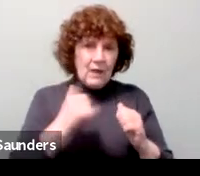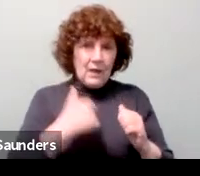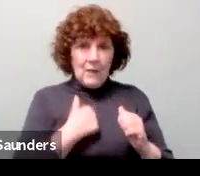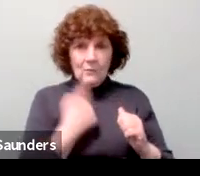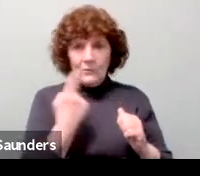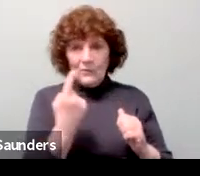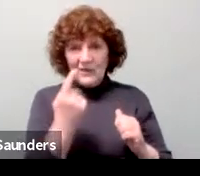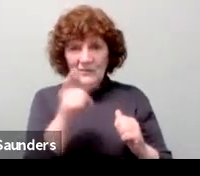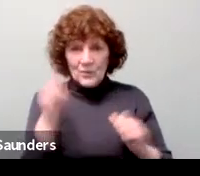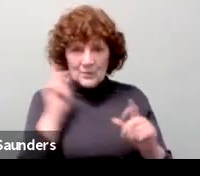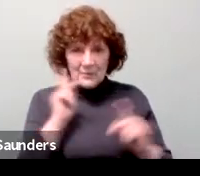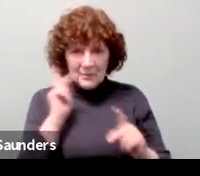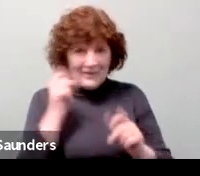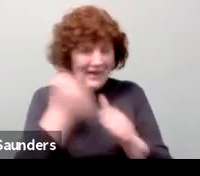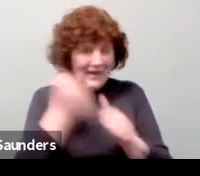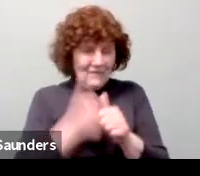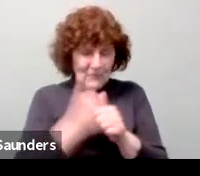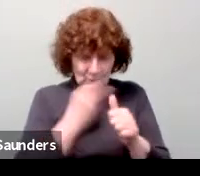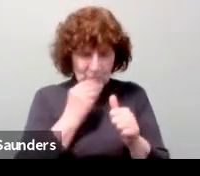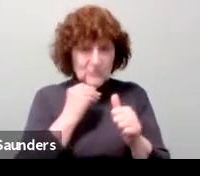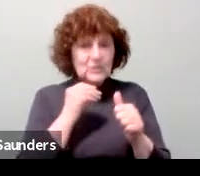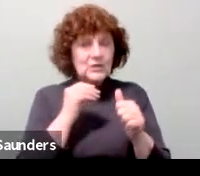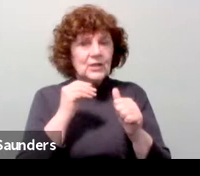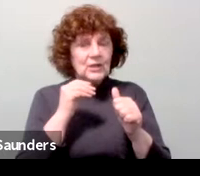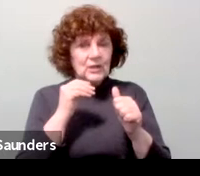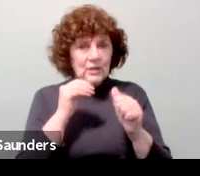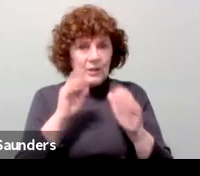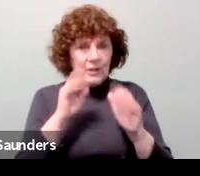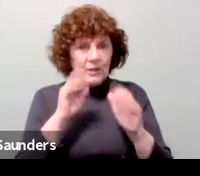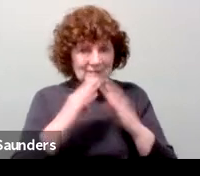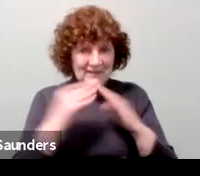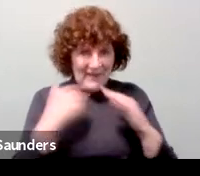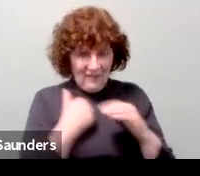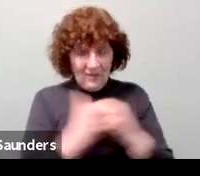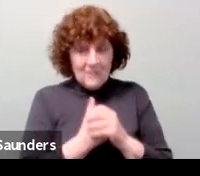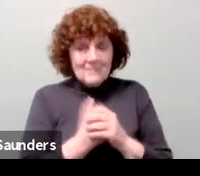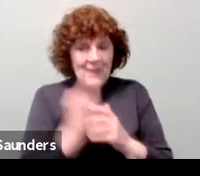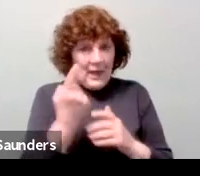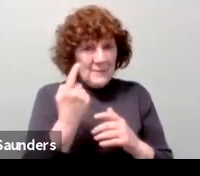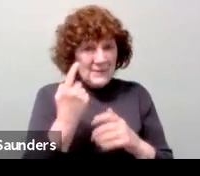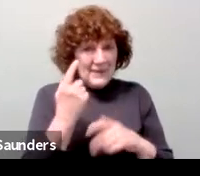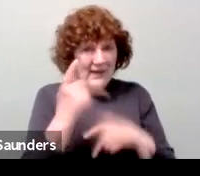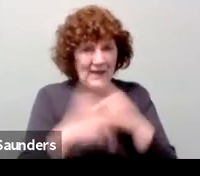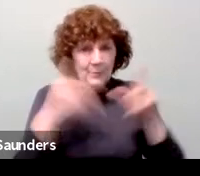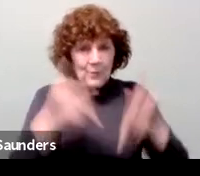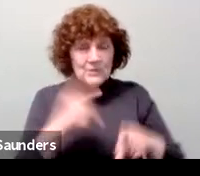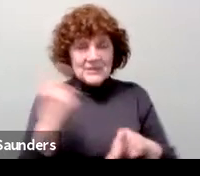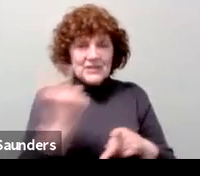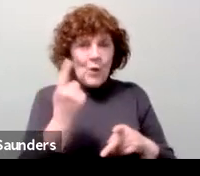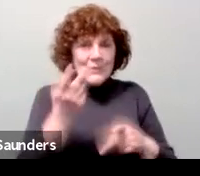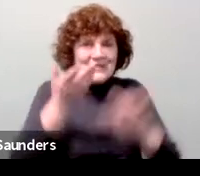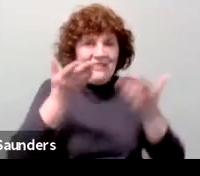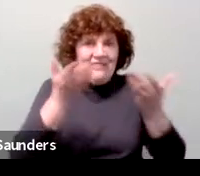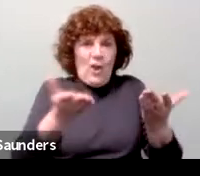folks, and every Jewish community has them, that's just omnipresent, right? I end up